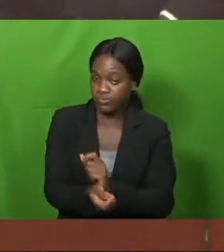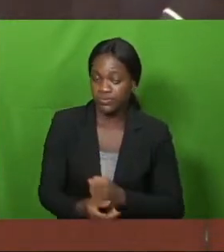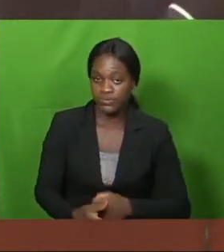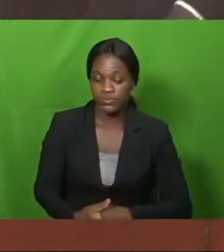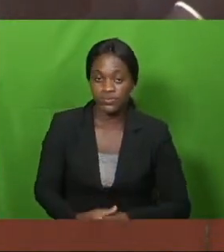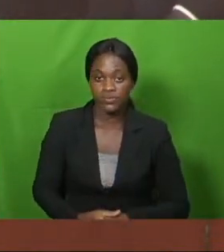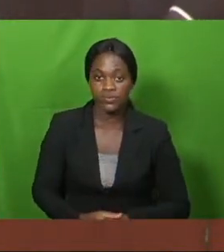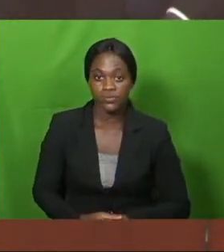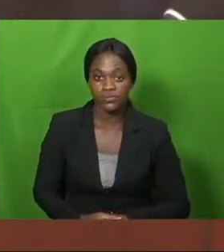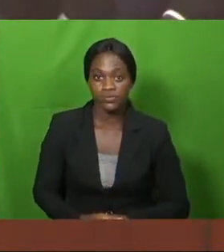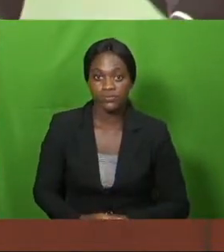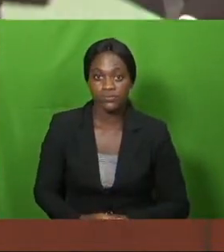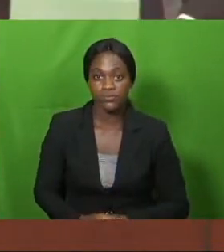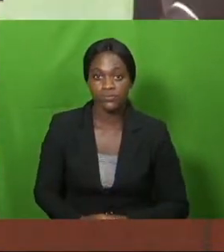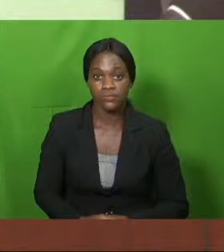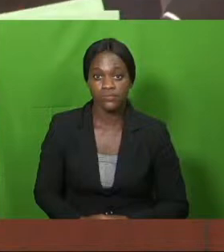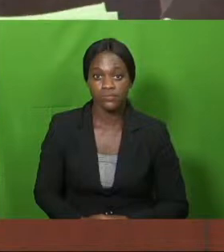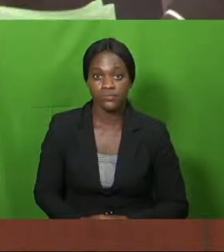order paper?